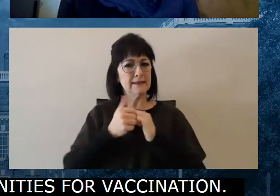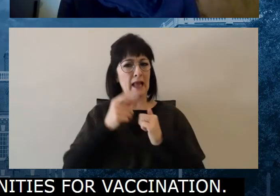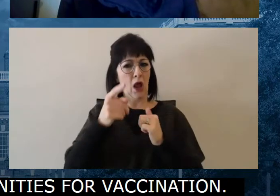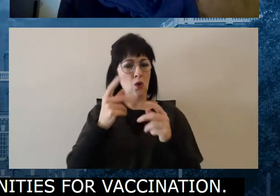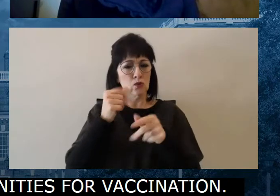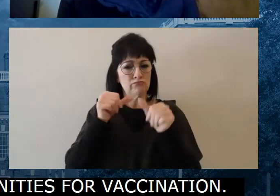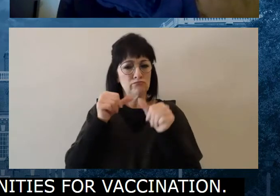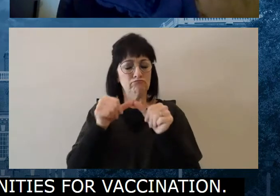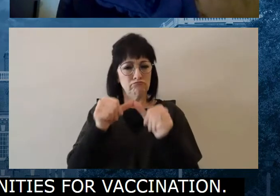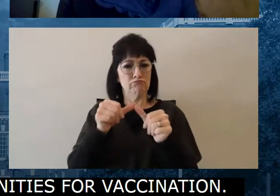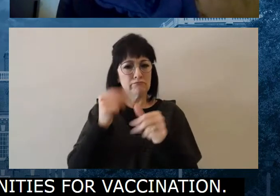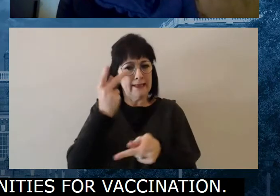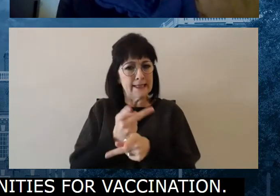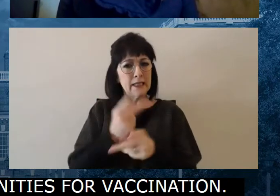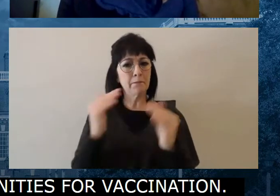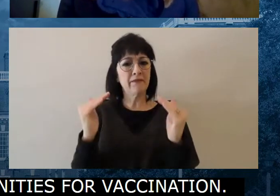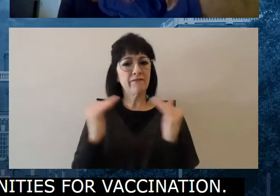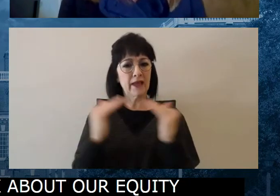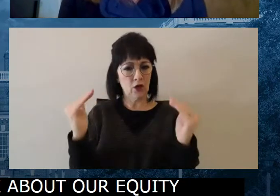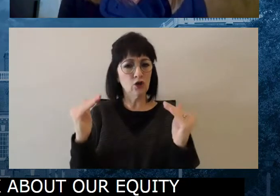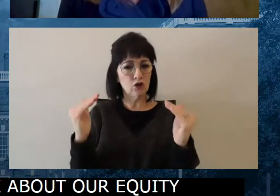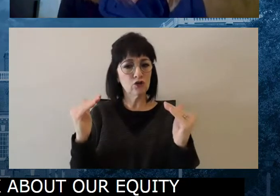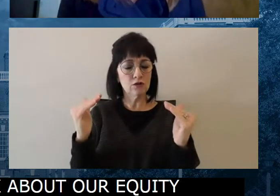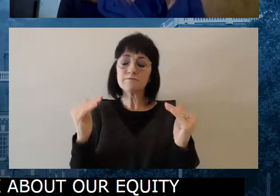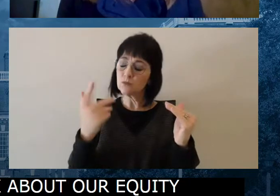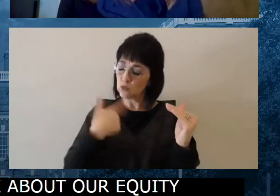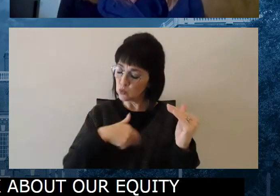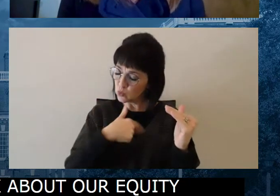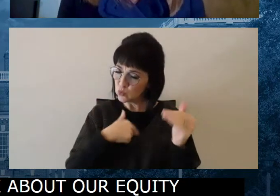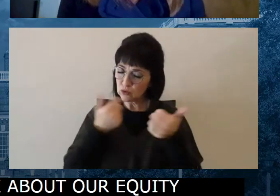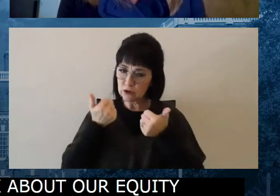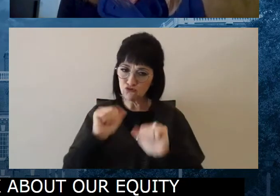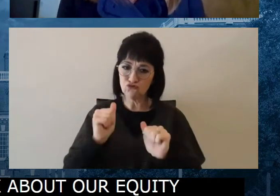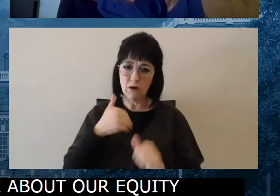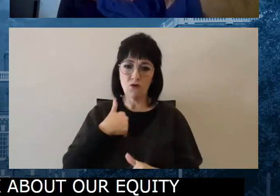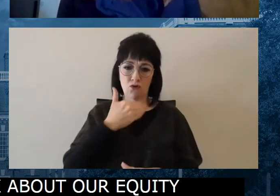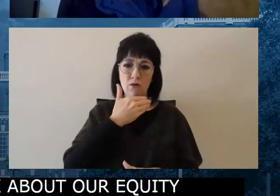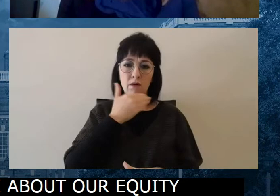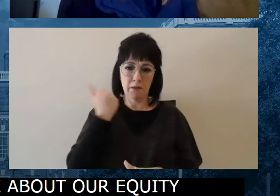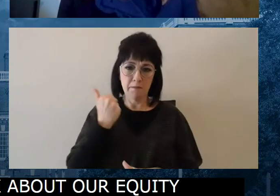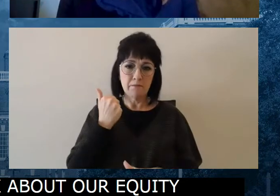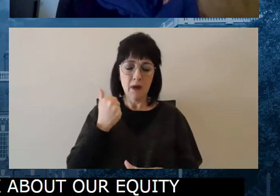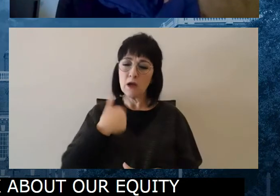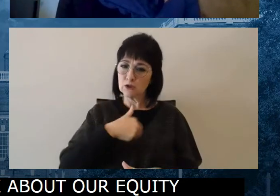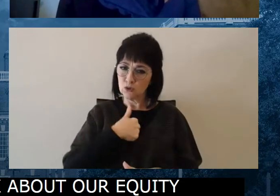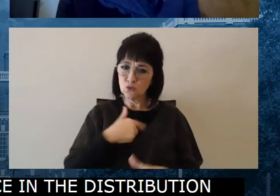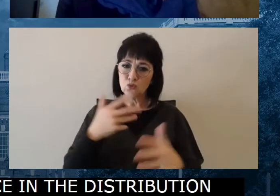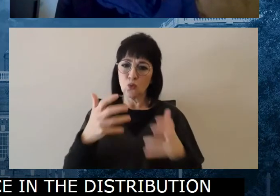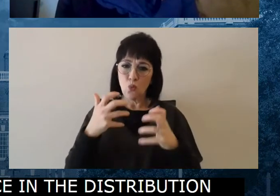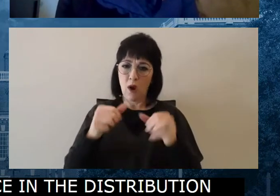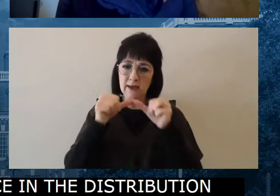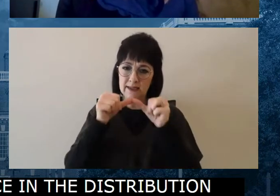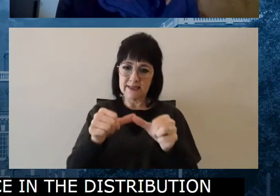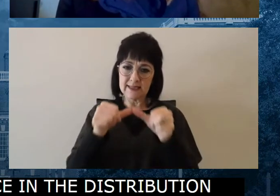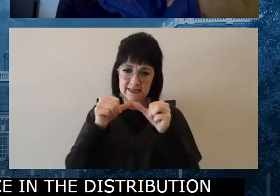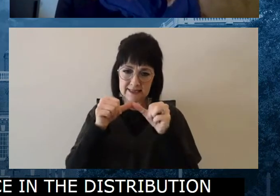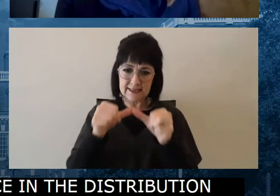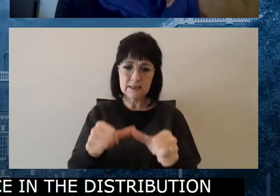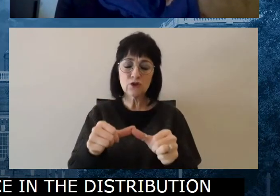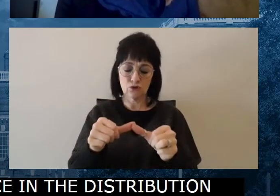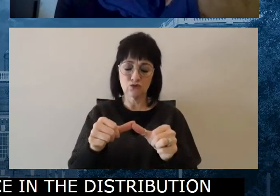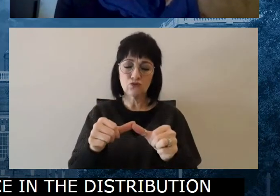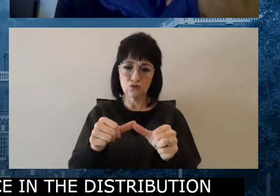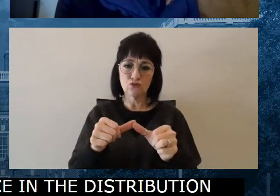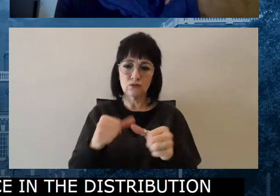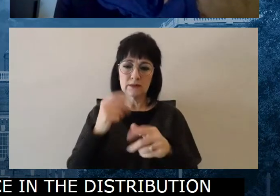our state, and they have continued and in fact are increasing and will continue to increase. So far,